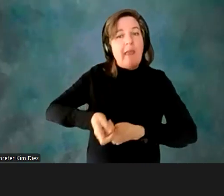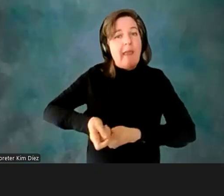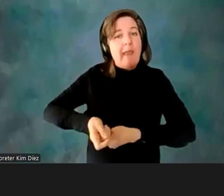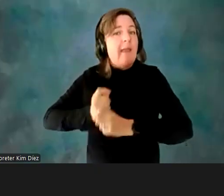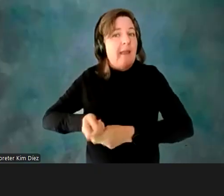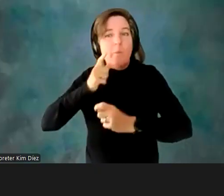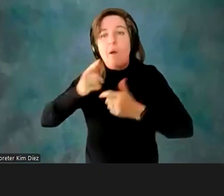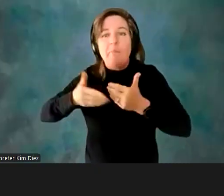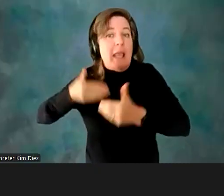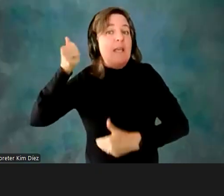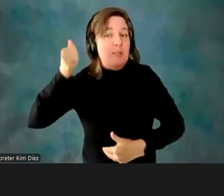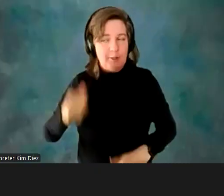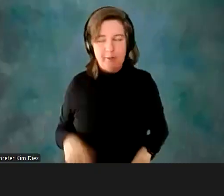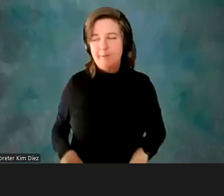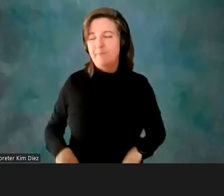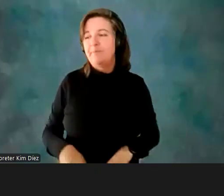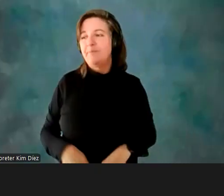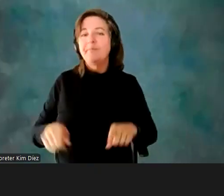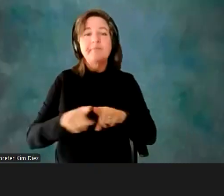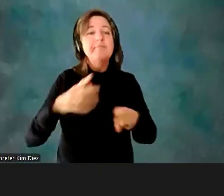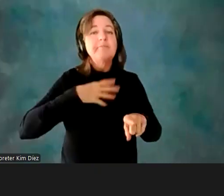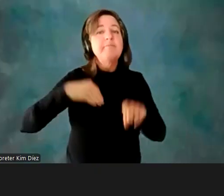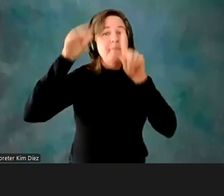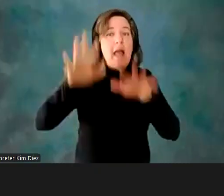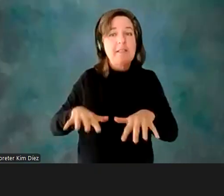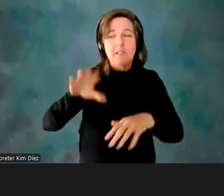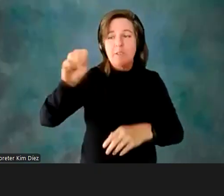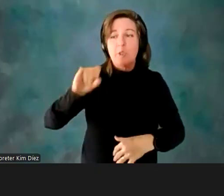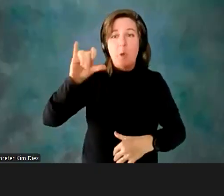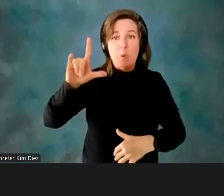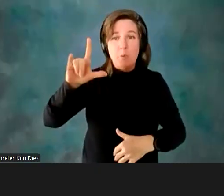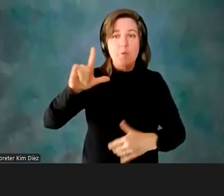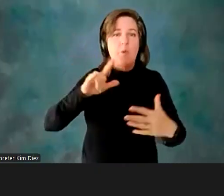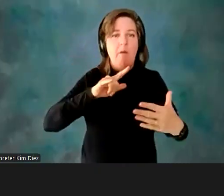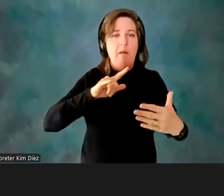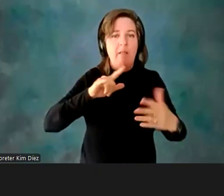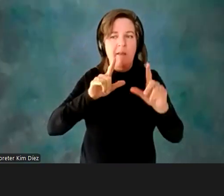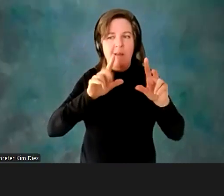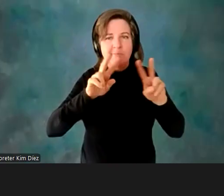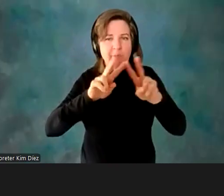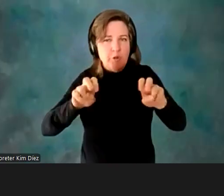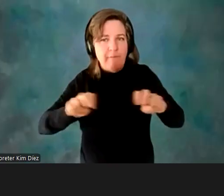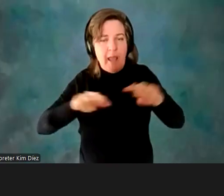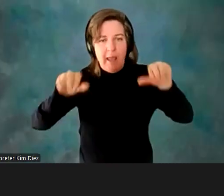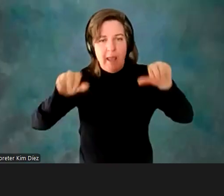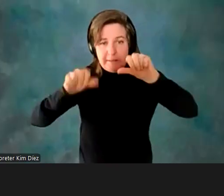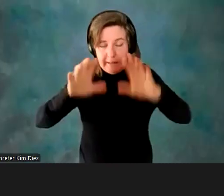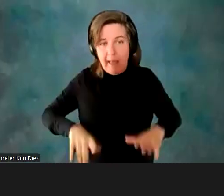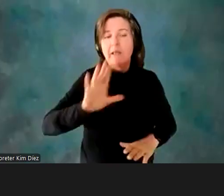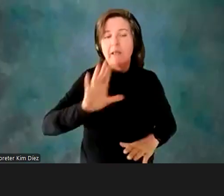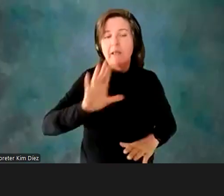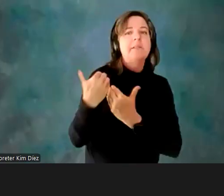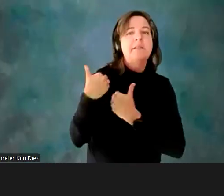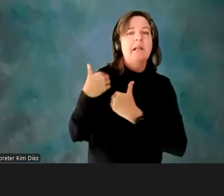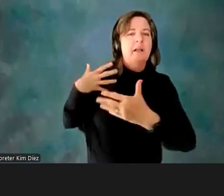easier. As a snow survey soil scientist, he was responsible for 34